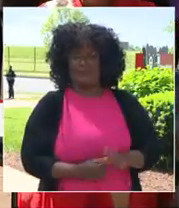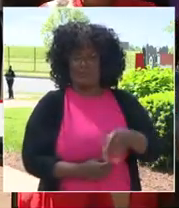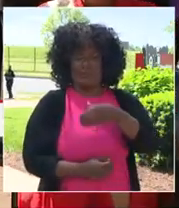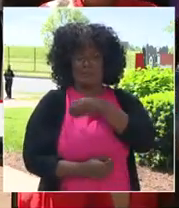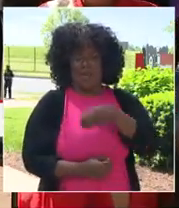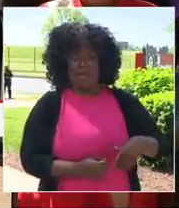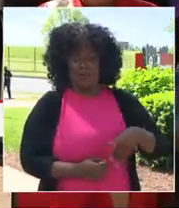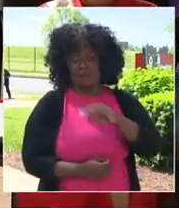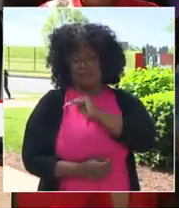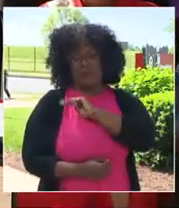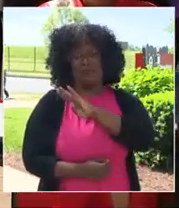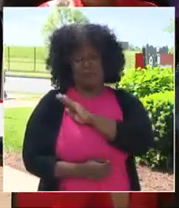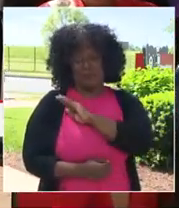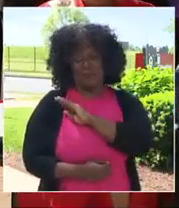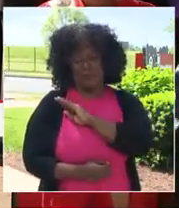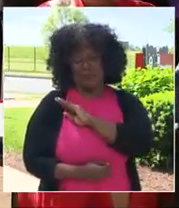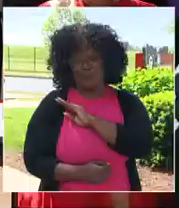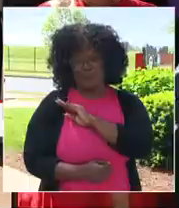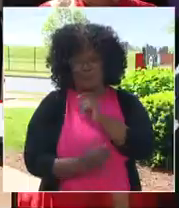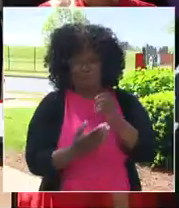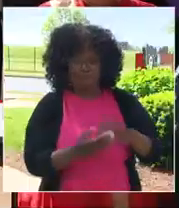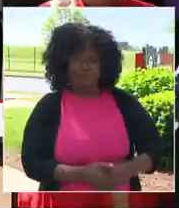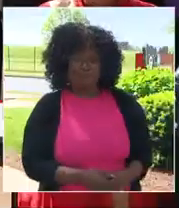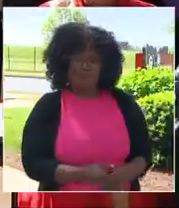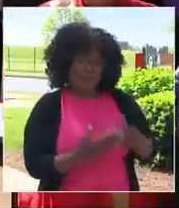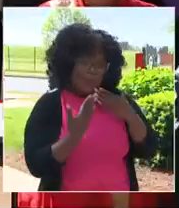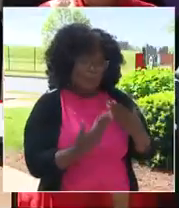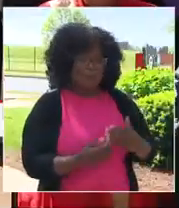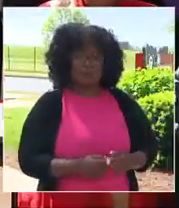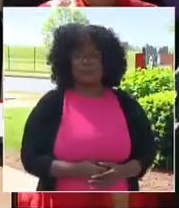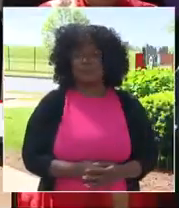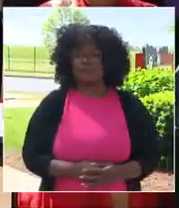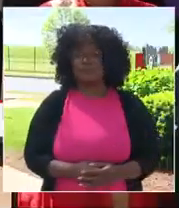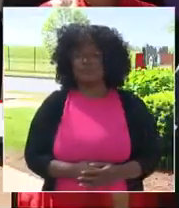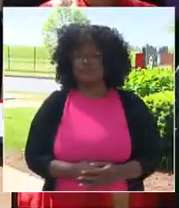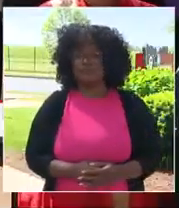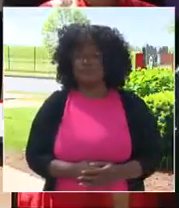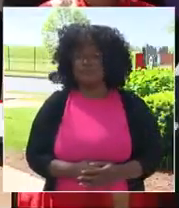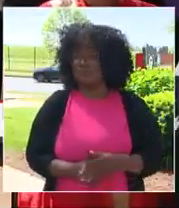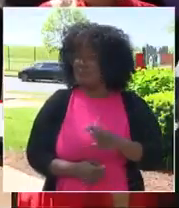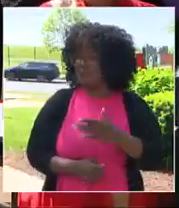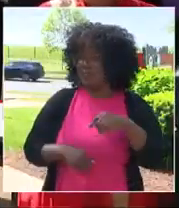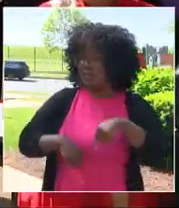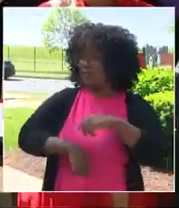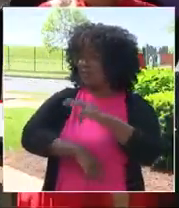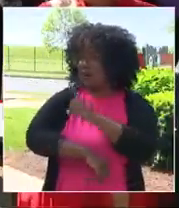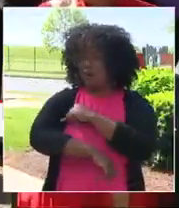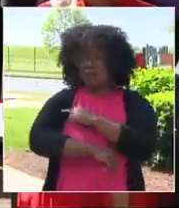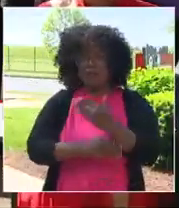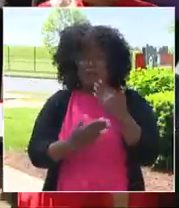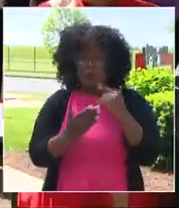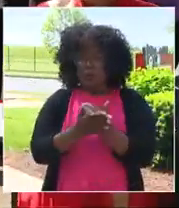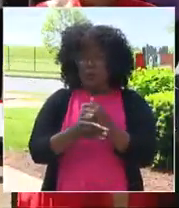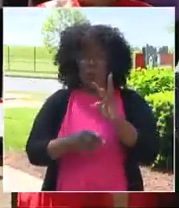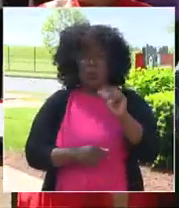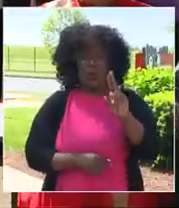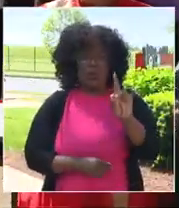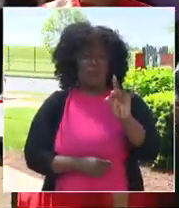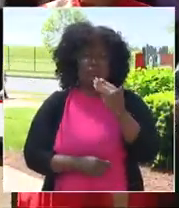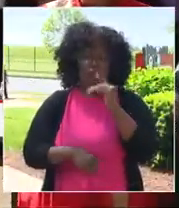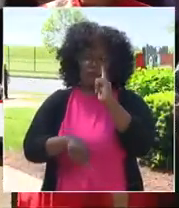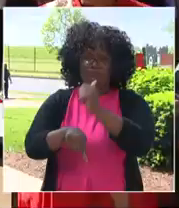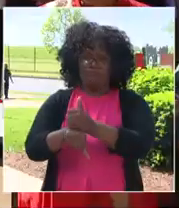you for the new hospital in Ward 8, Madam Mayor. Thank you. Thank you, board member. Well, good morning, everyone.